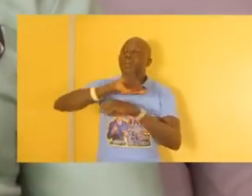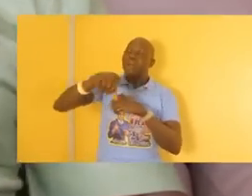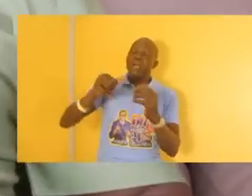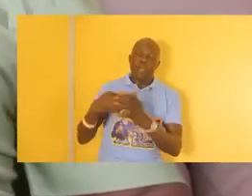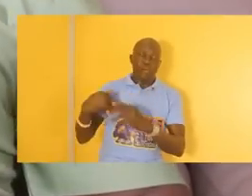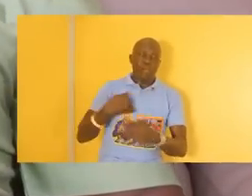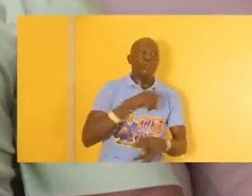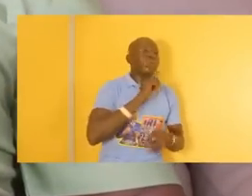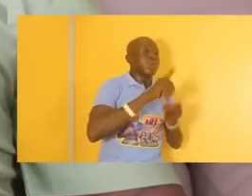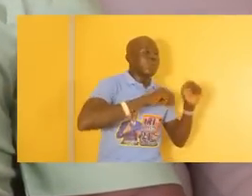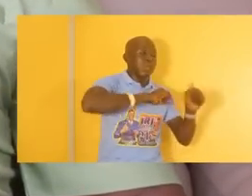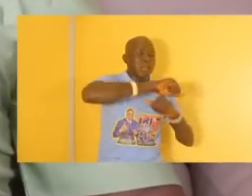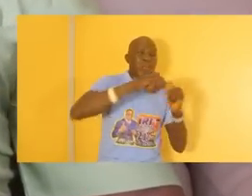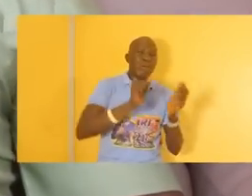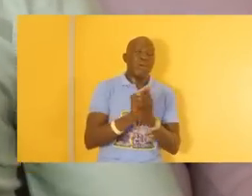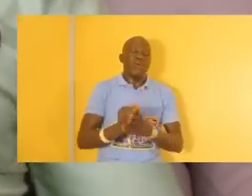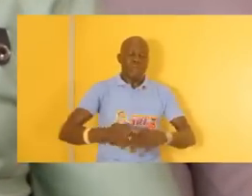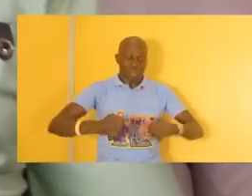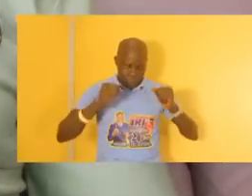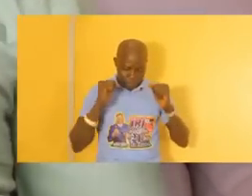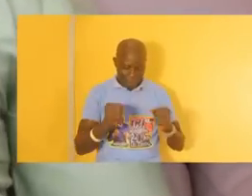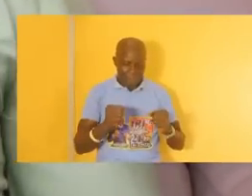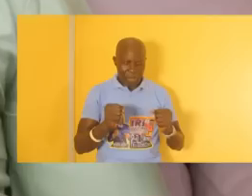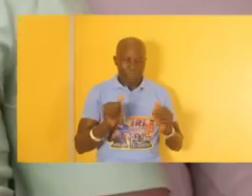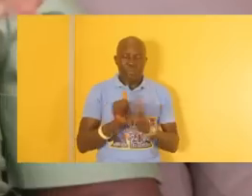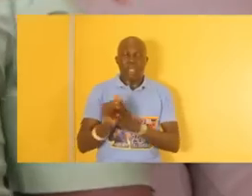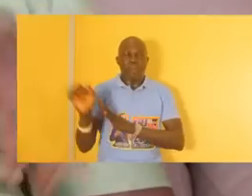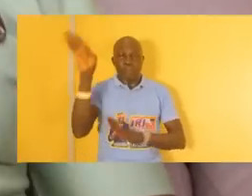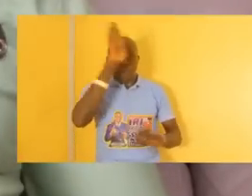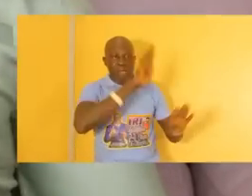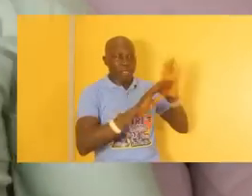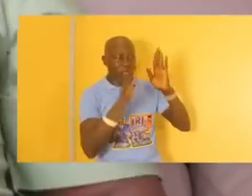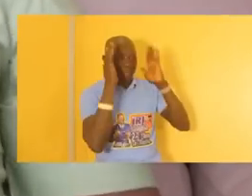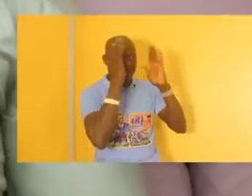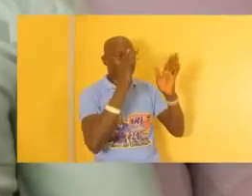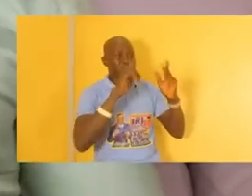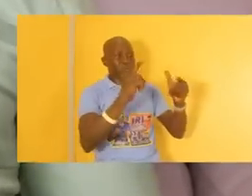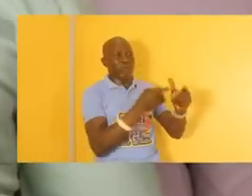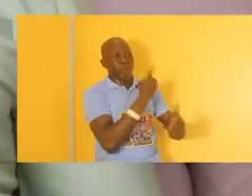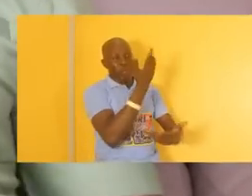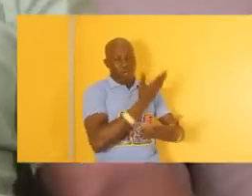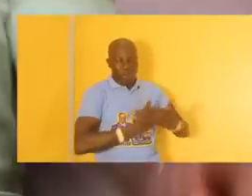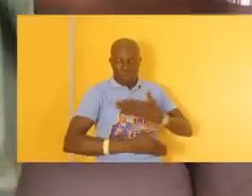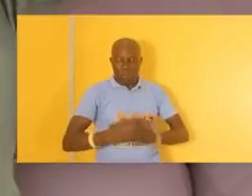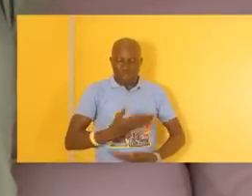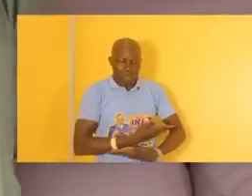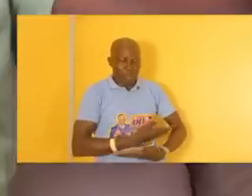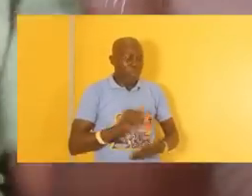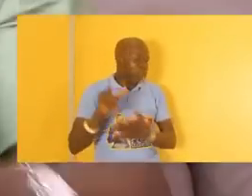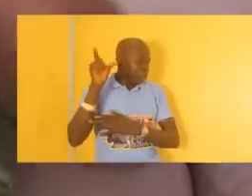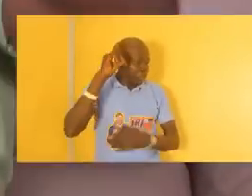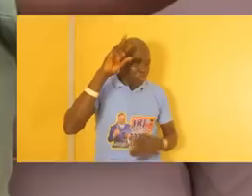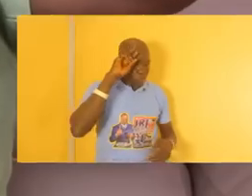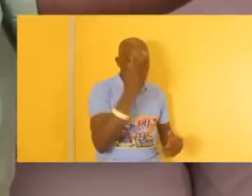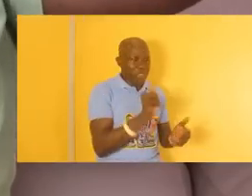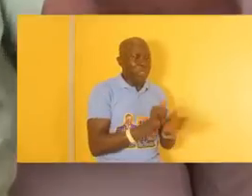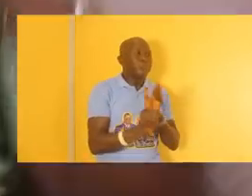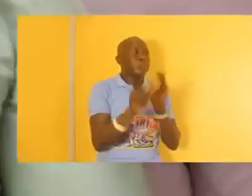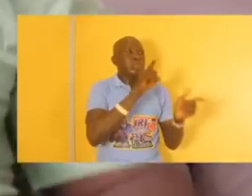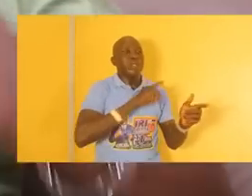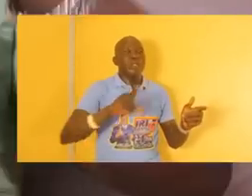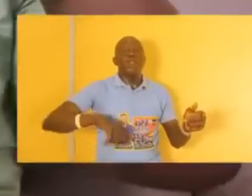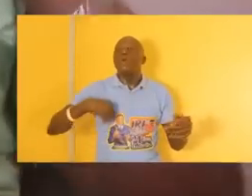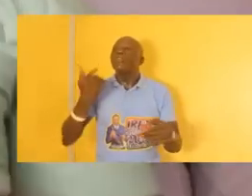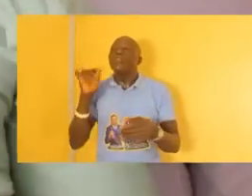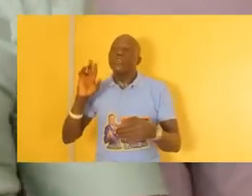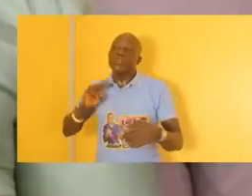David firstborn. Examine all of them to cut to Joseph. The people that was recorded. There is no firstborn